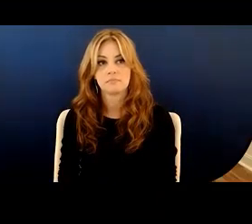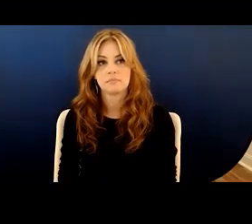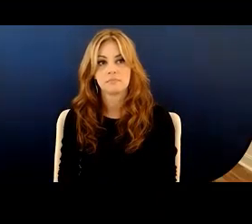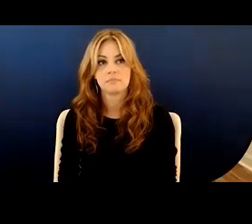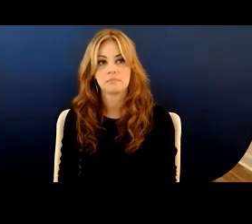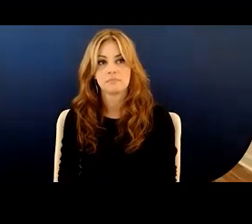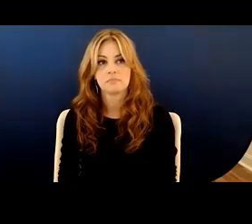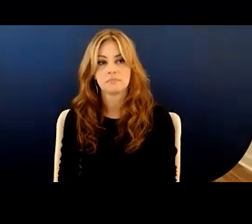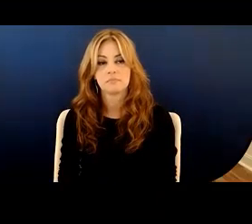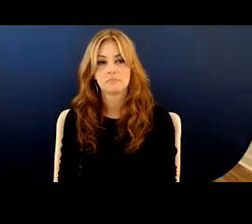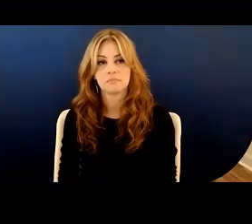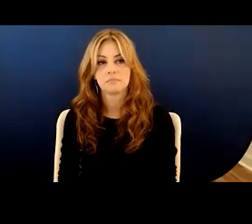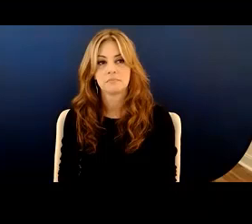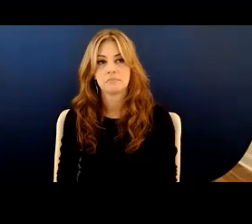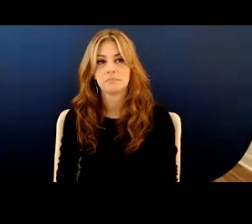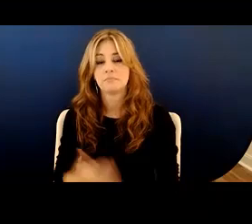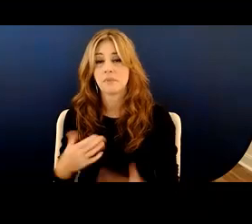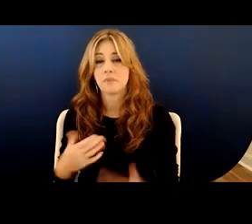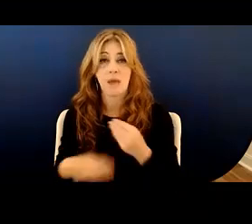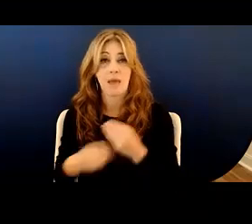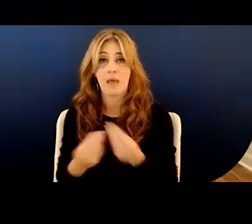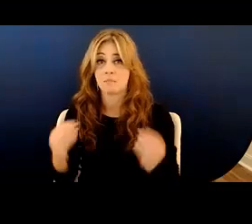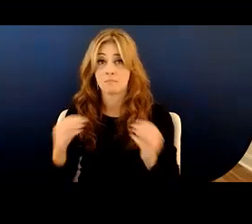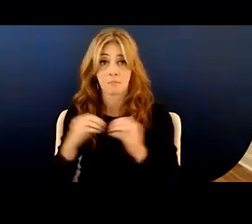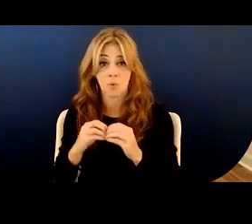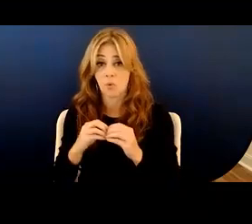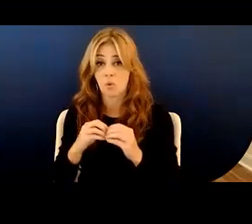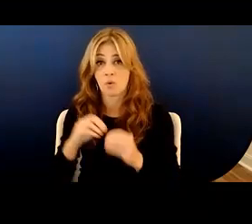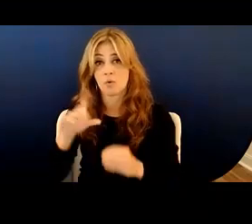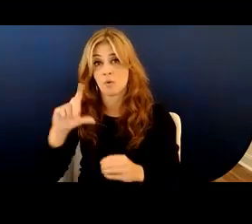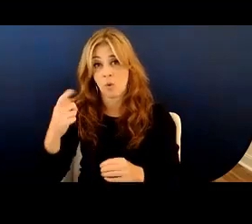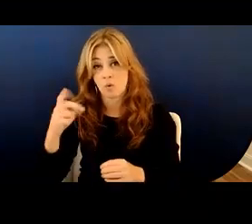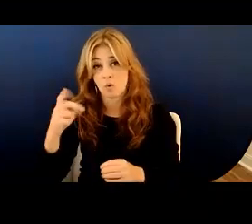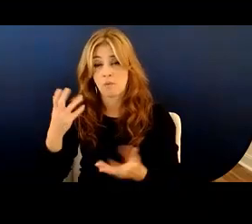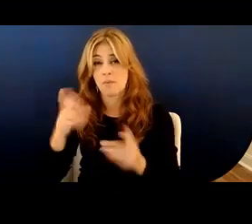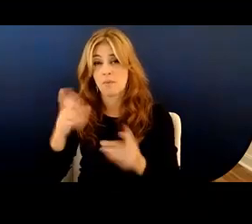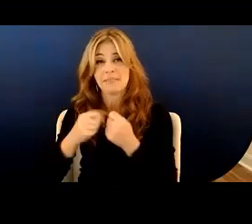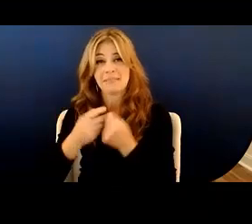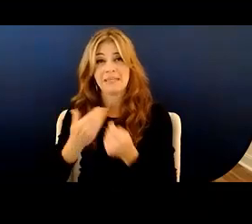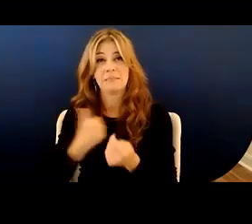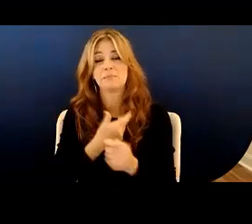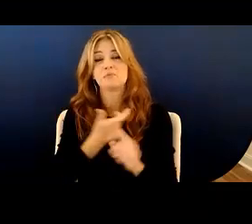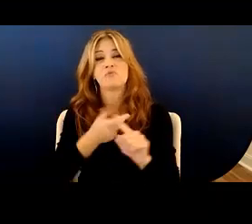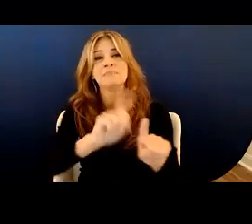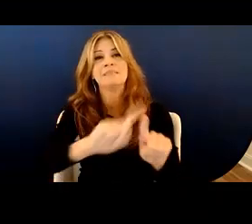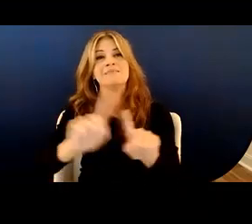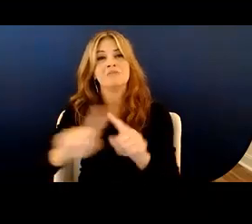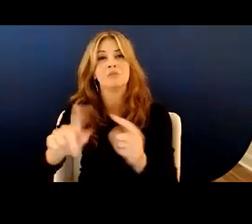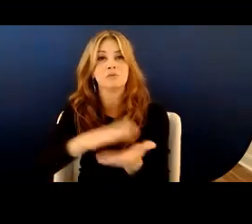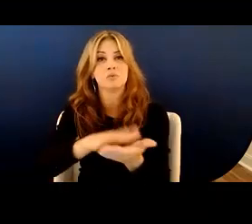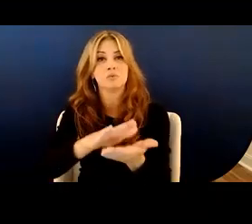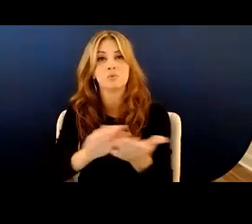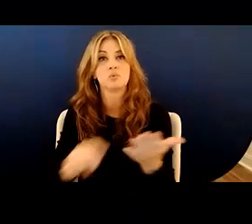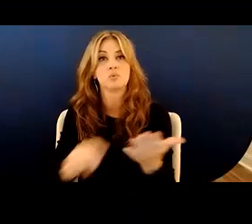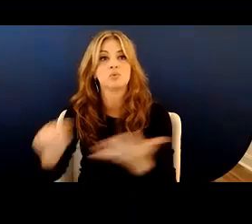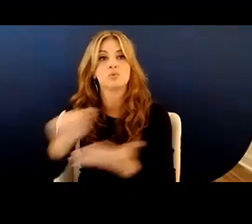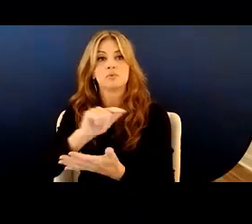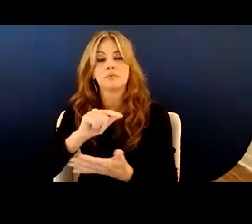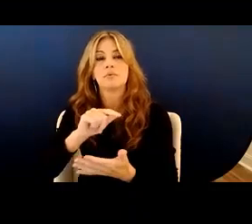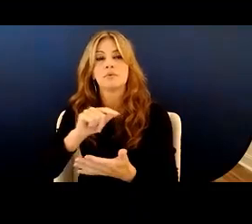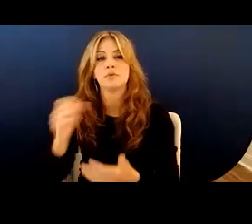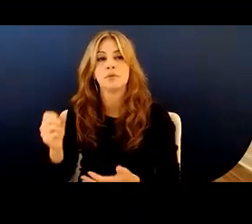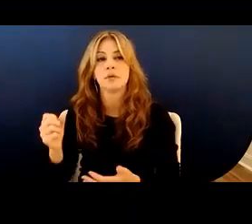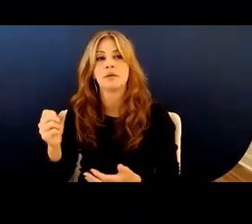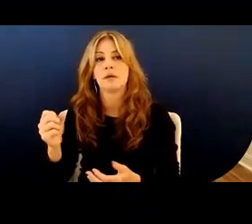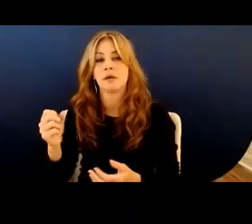want to upload additional logos, perhaps your team members come from different institutions, you click on the upload